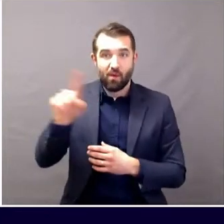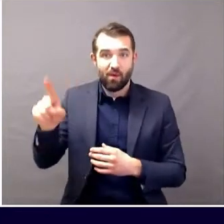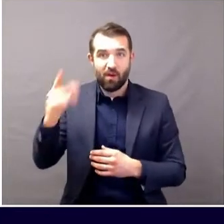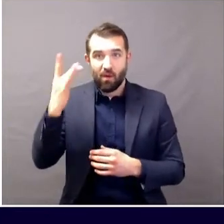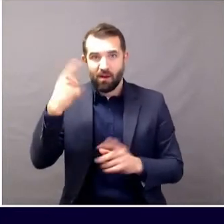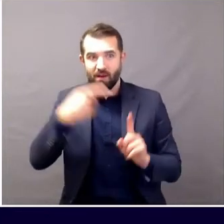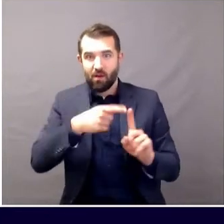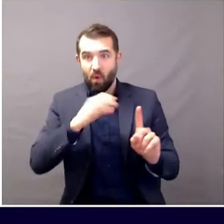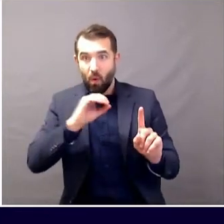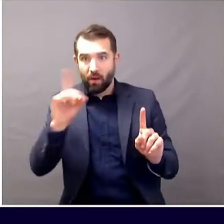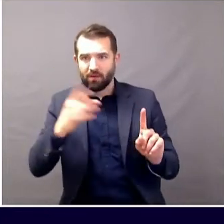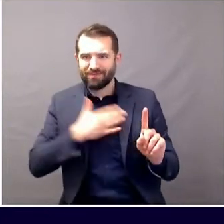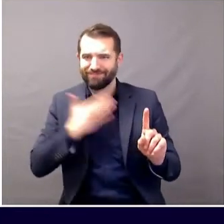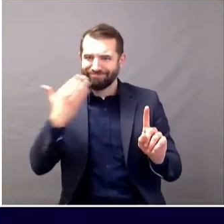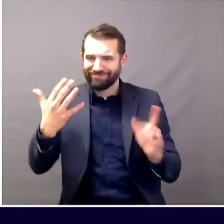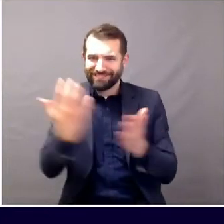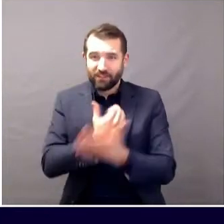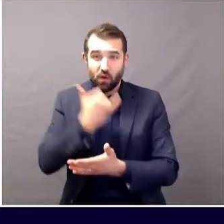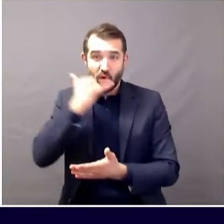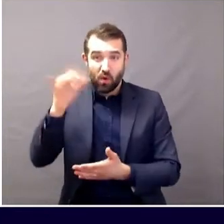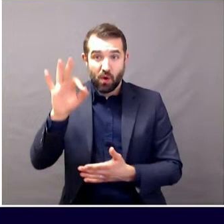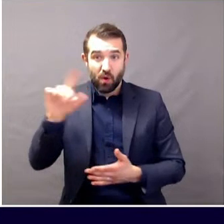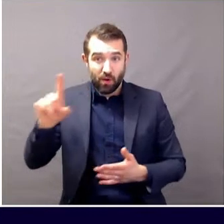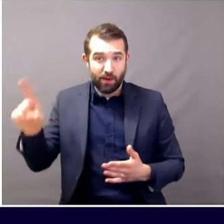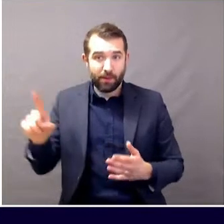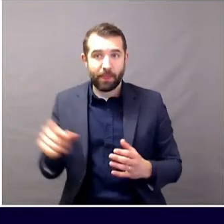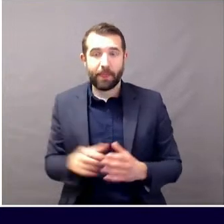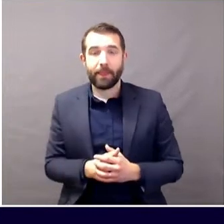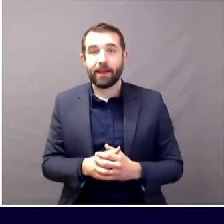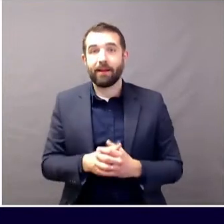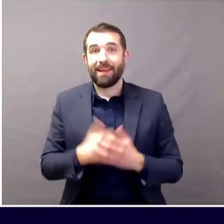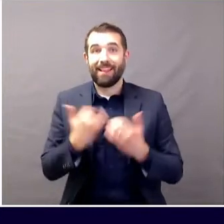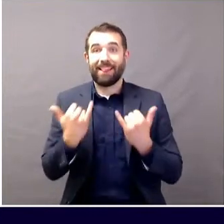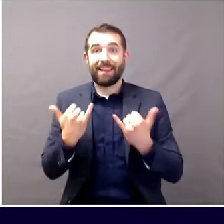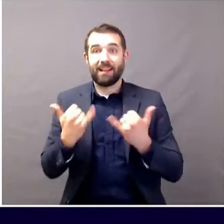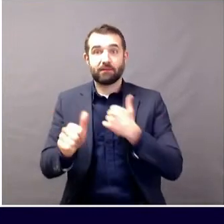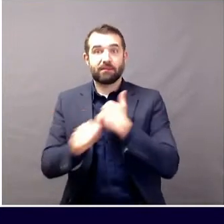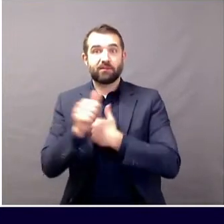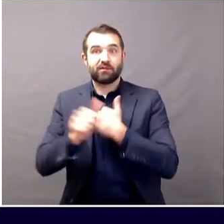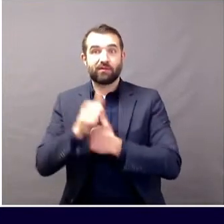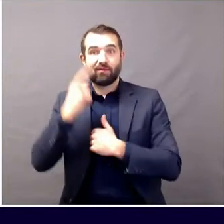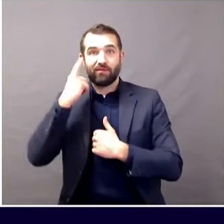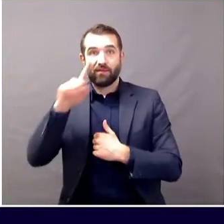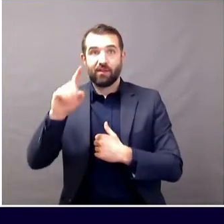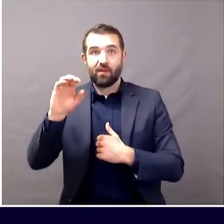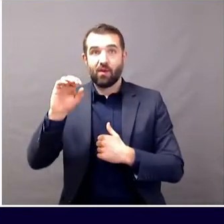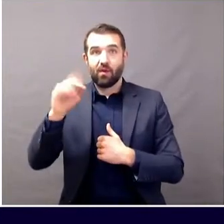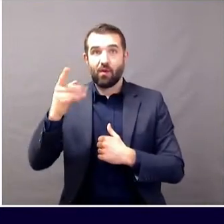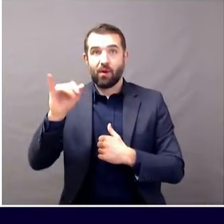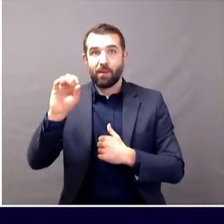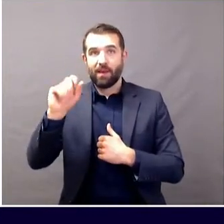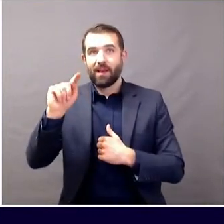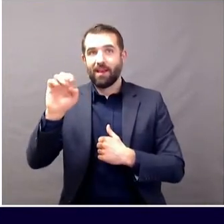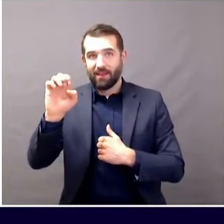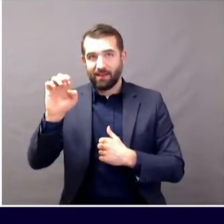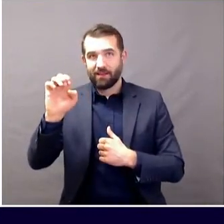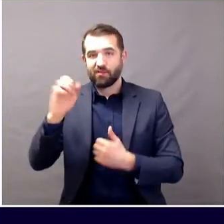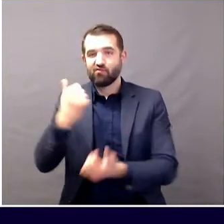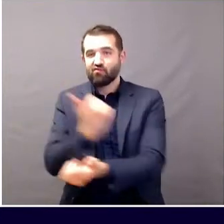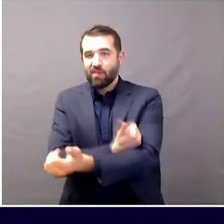and the current dangers of the opiate and other substance supply chain right now. A very